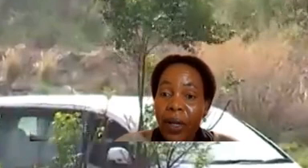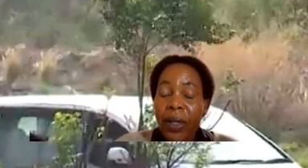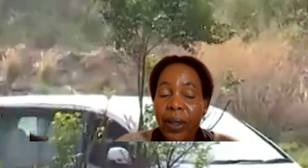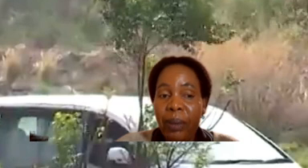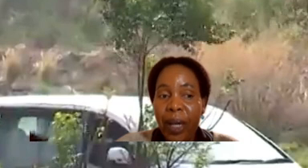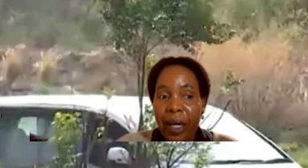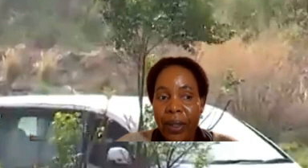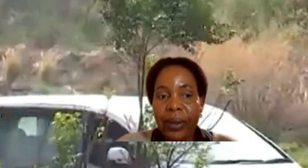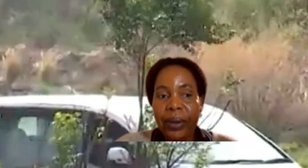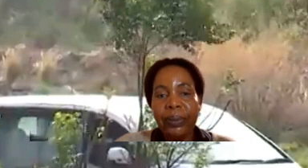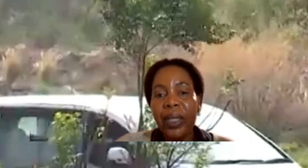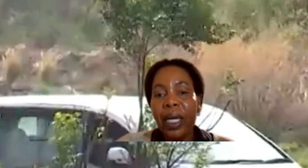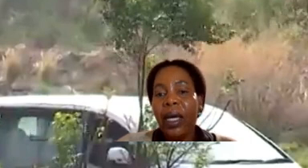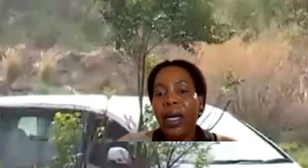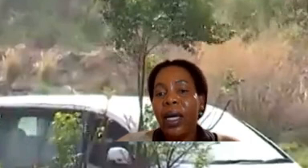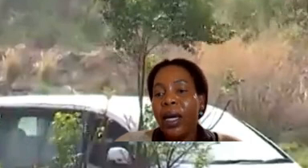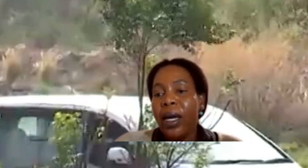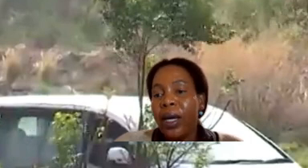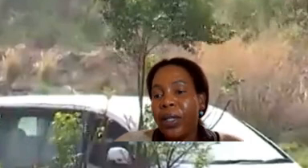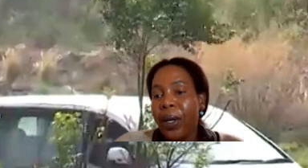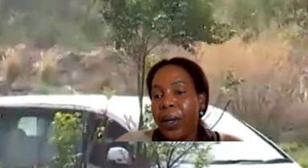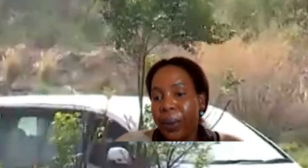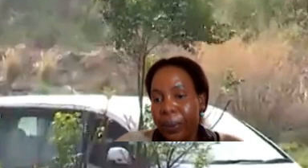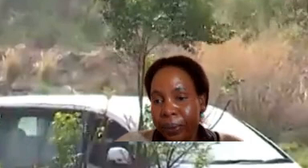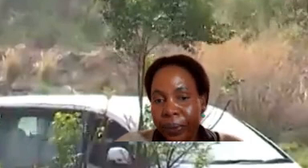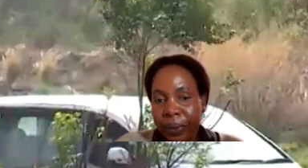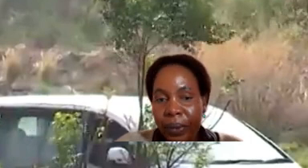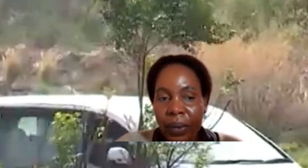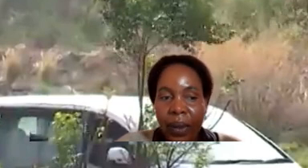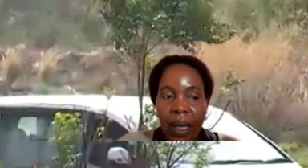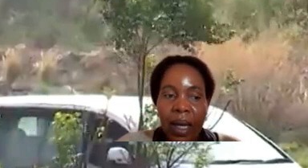995 were illegal migrants. So